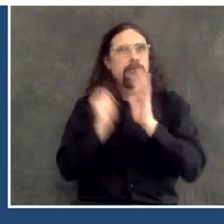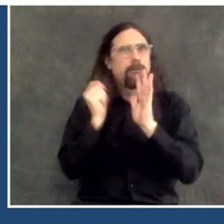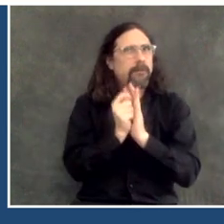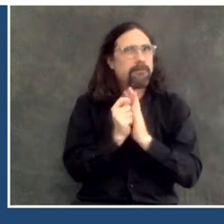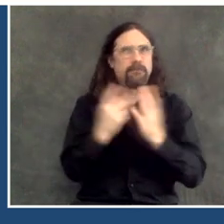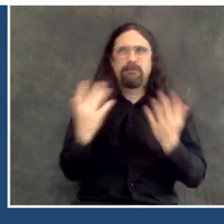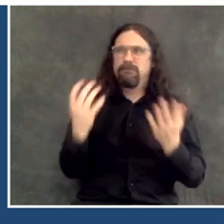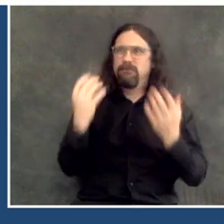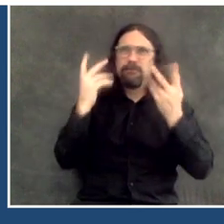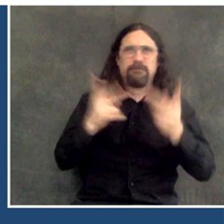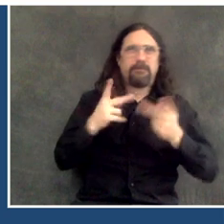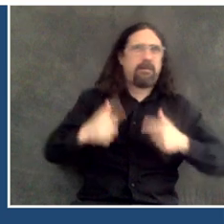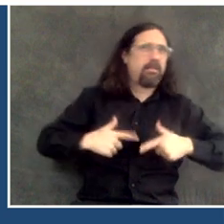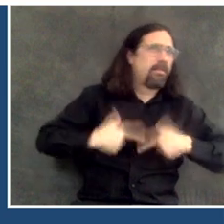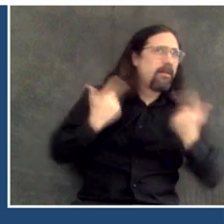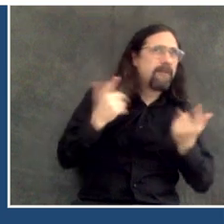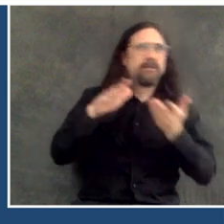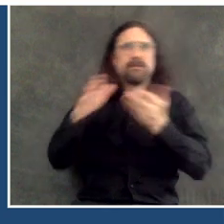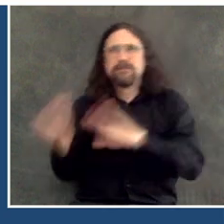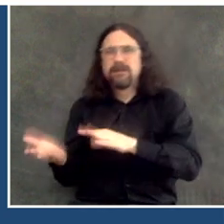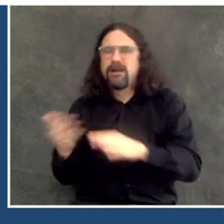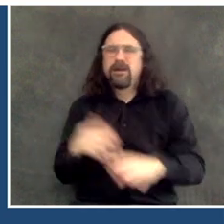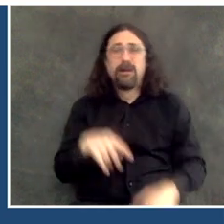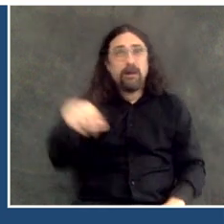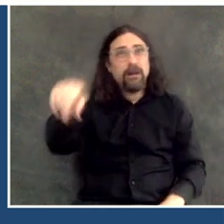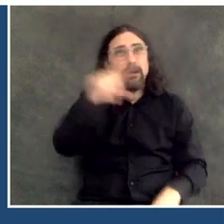back that equipment. If that equipment is meant for